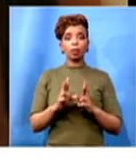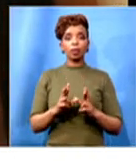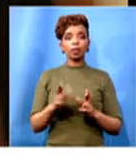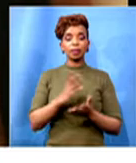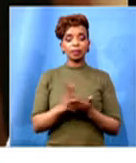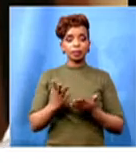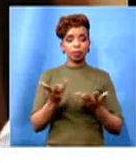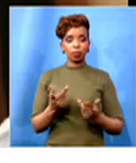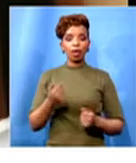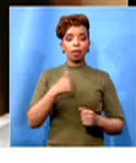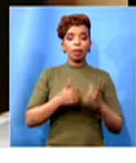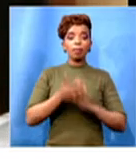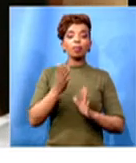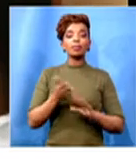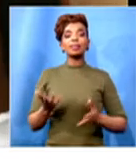a hand some way.